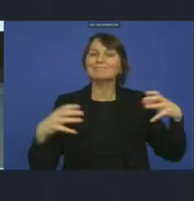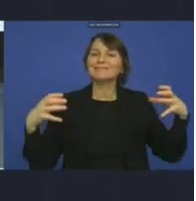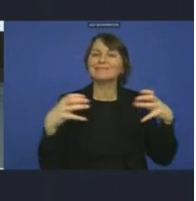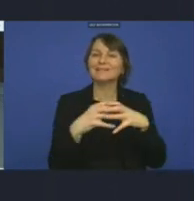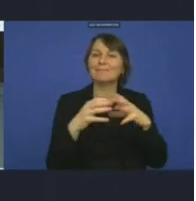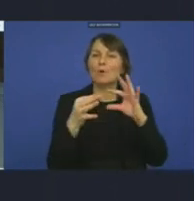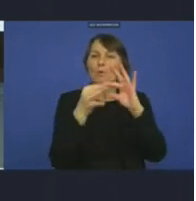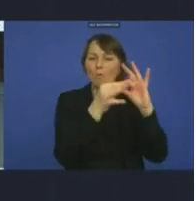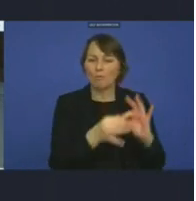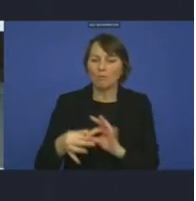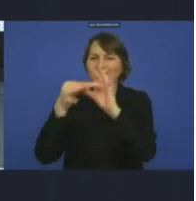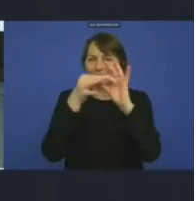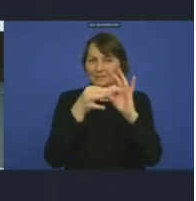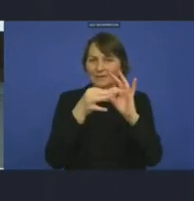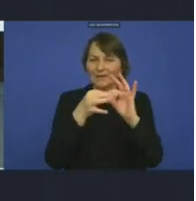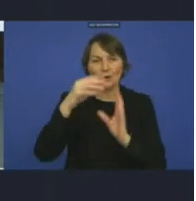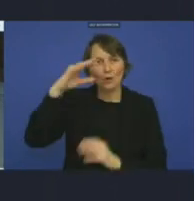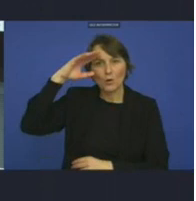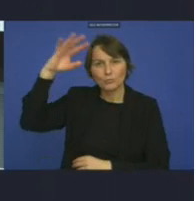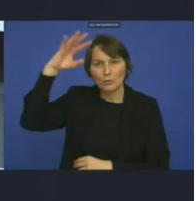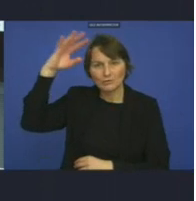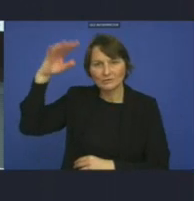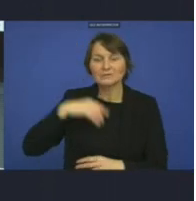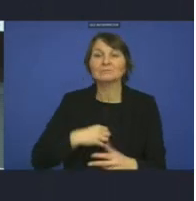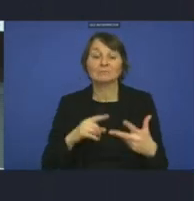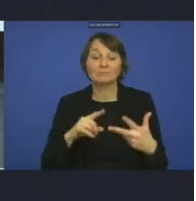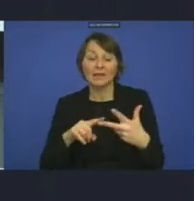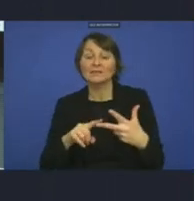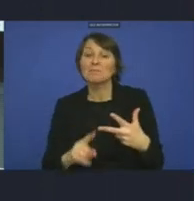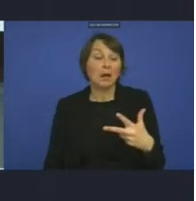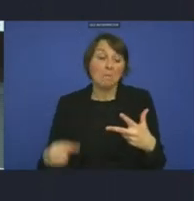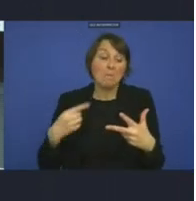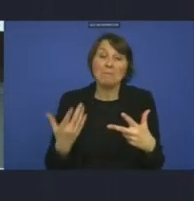be awarded a project and not be part of the Healthy Lifestyle for All initiative if you don't wish so.